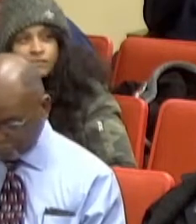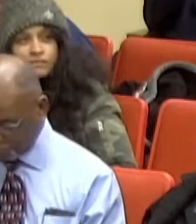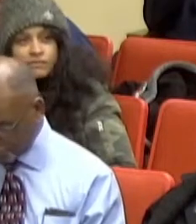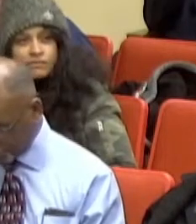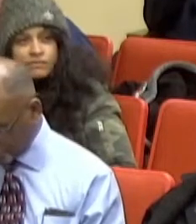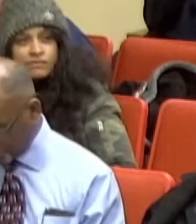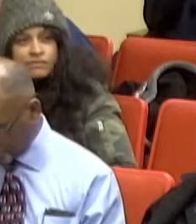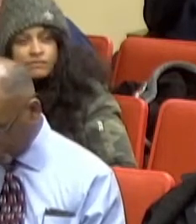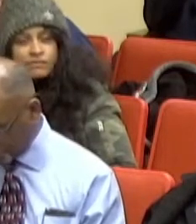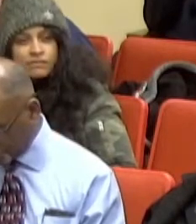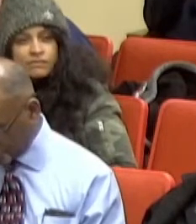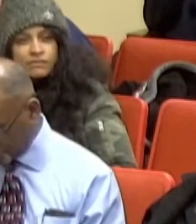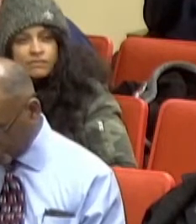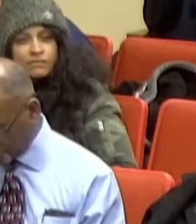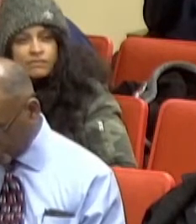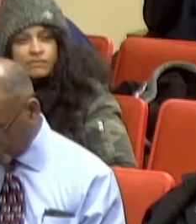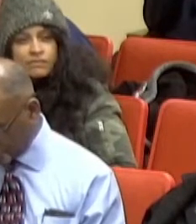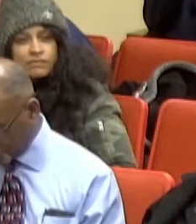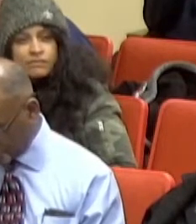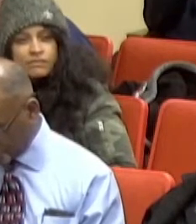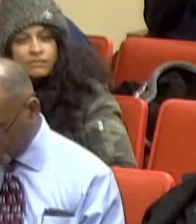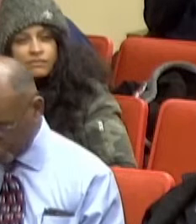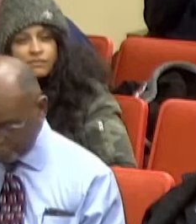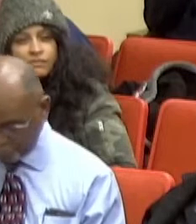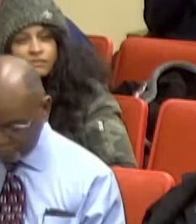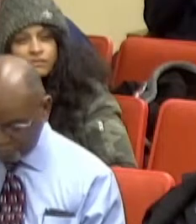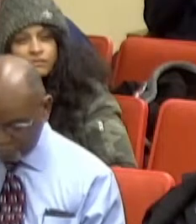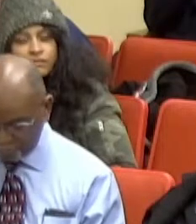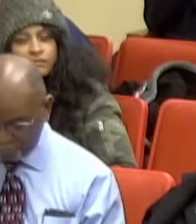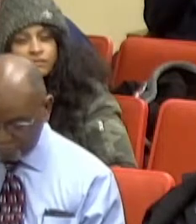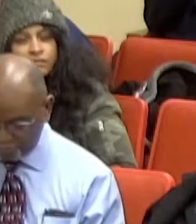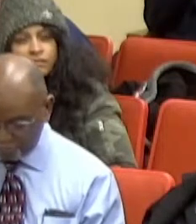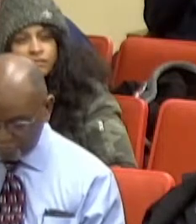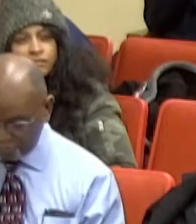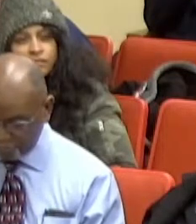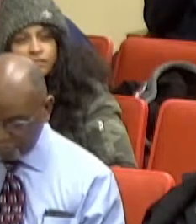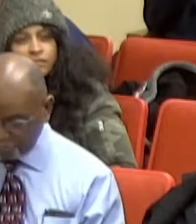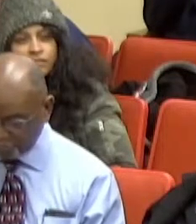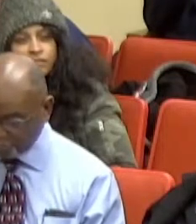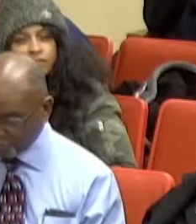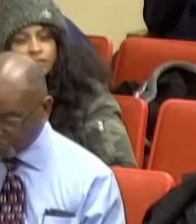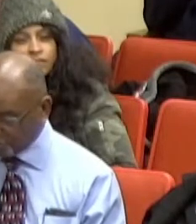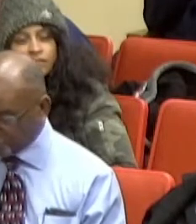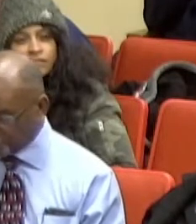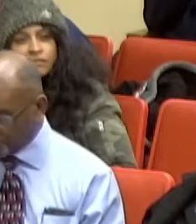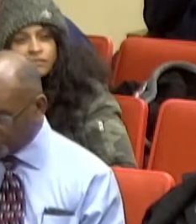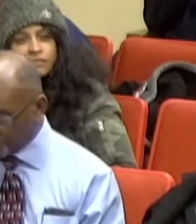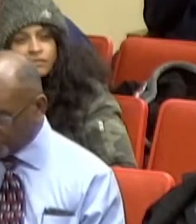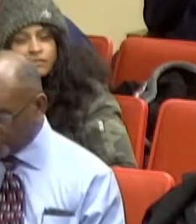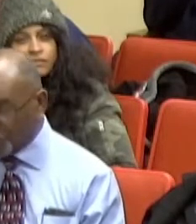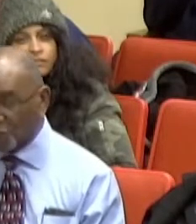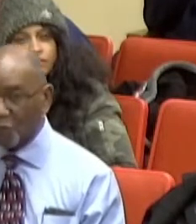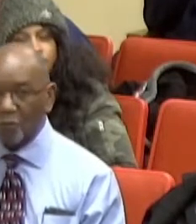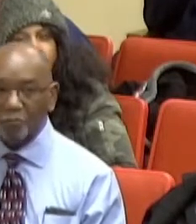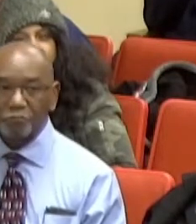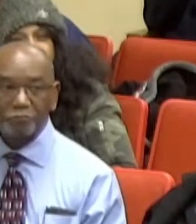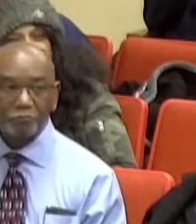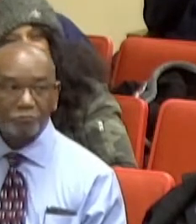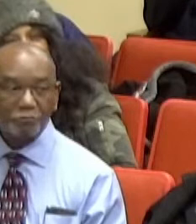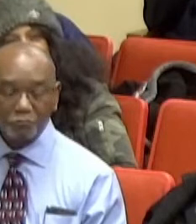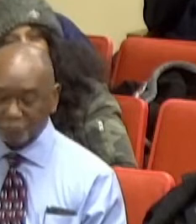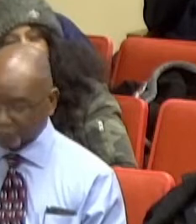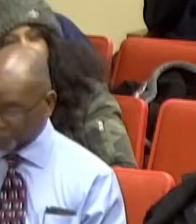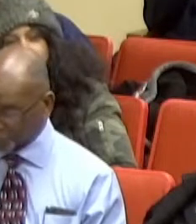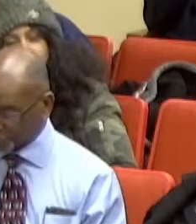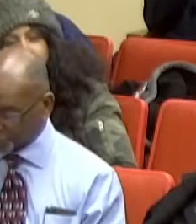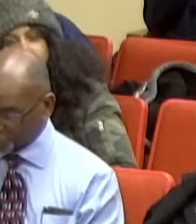we plan on doing in this R4 section of this property is townhomes, and based on the layout of the land, we estimate somewhere